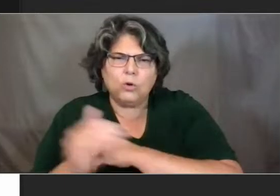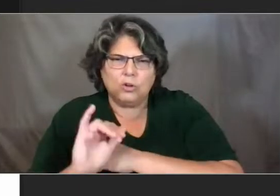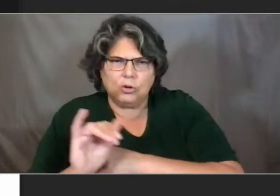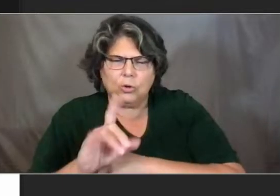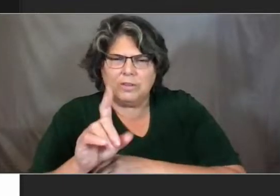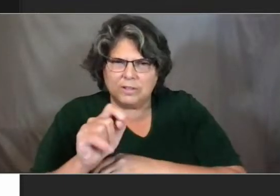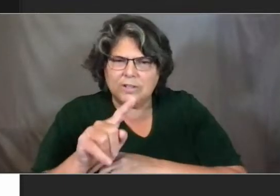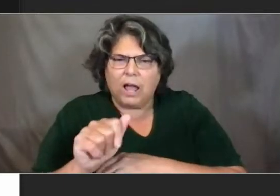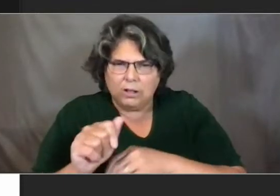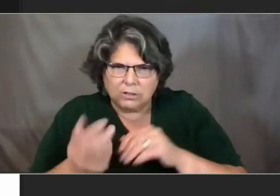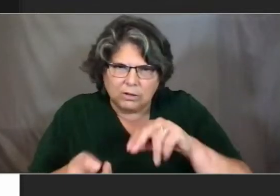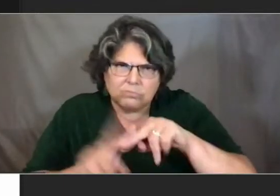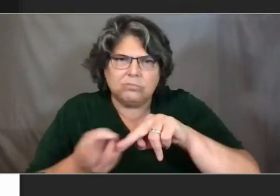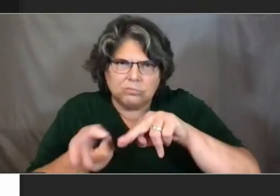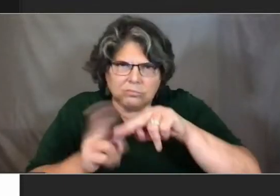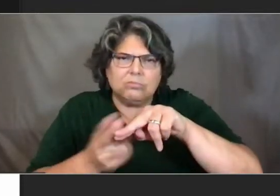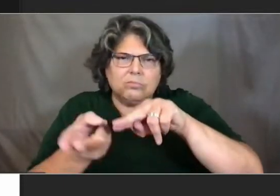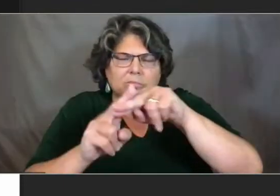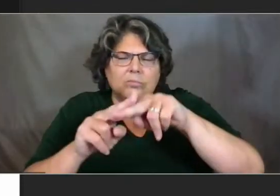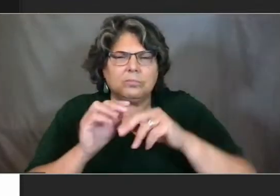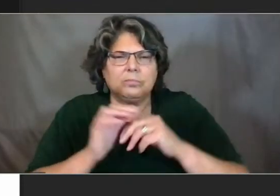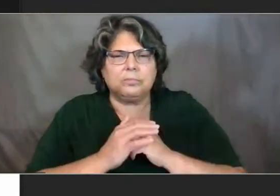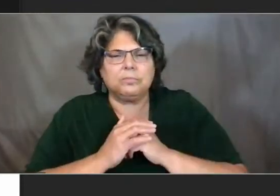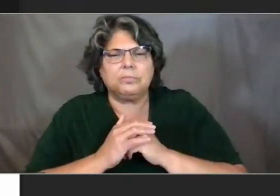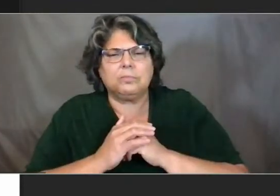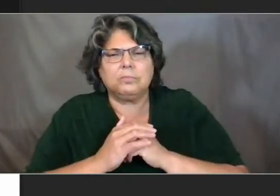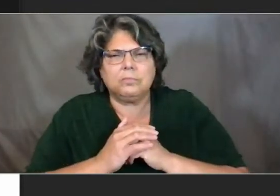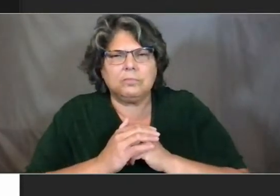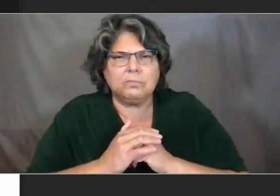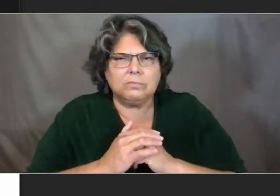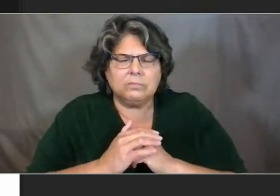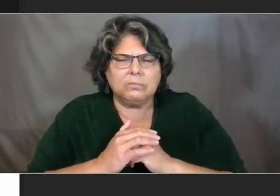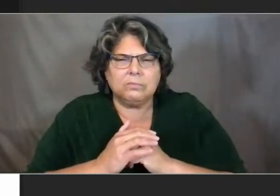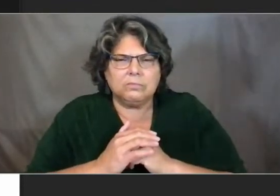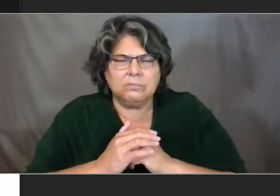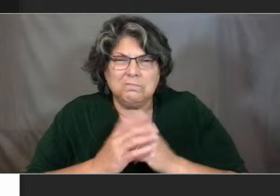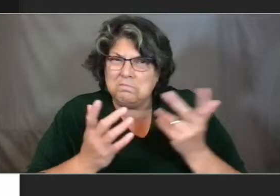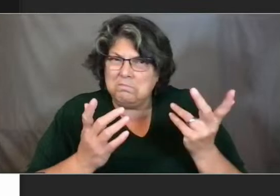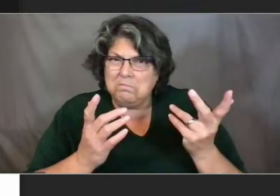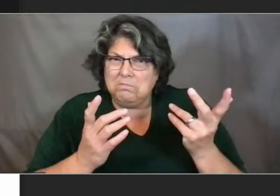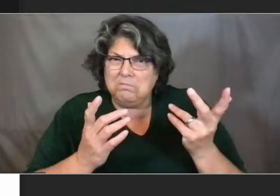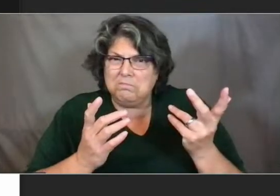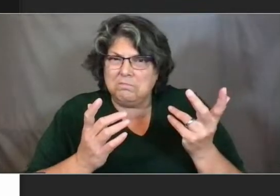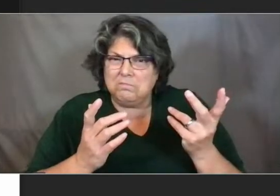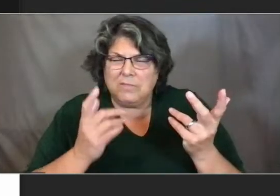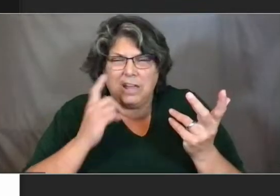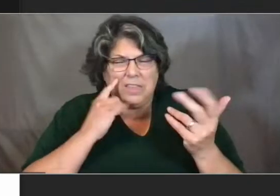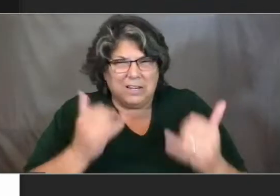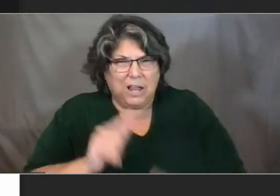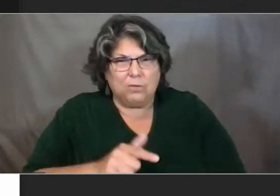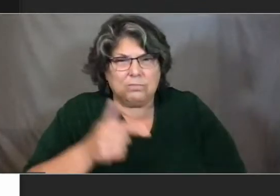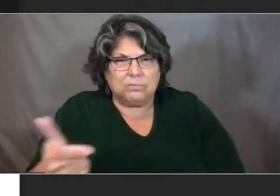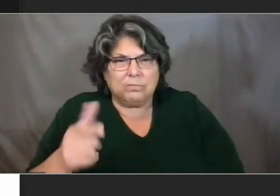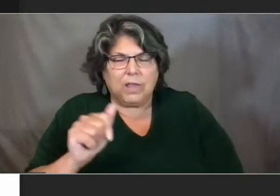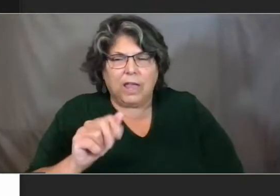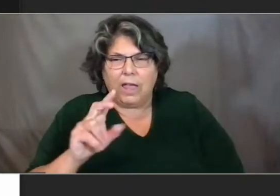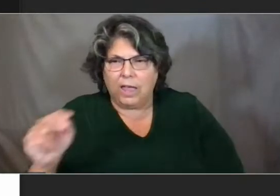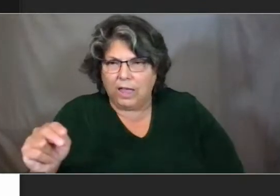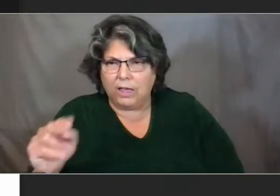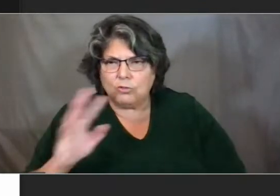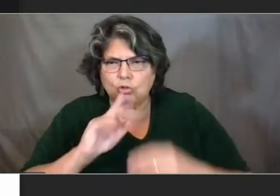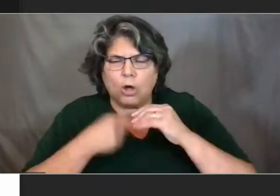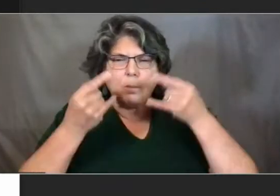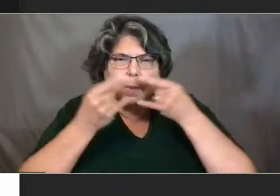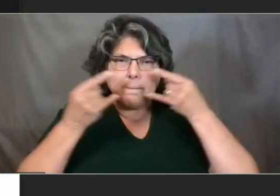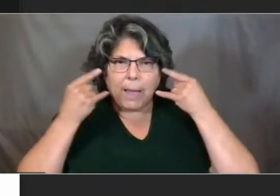through. And that's it for there. And then I think I'm going to hand it to Anne. Anne's going to talk about masking.